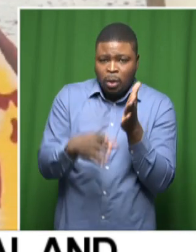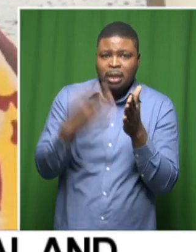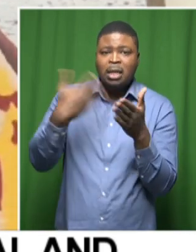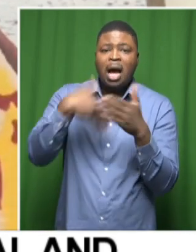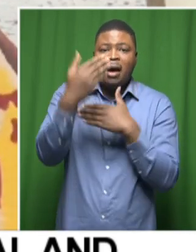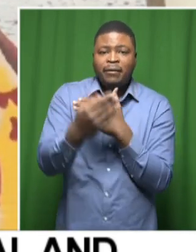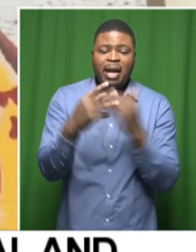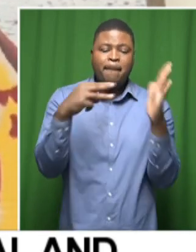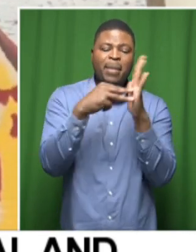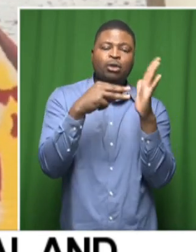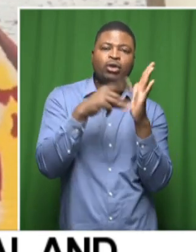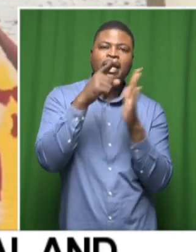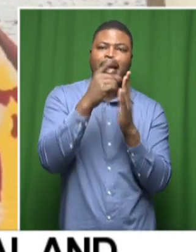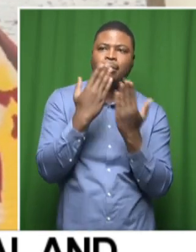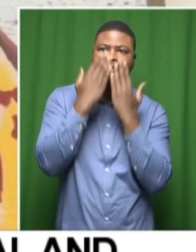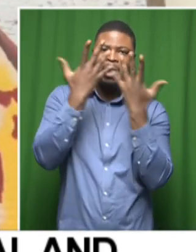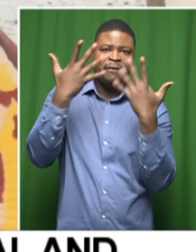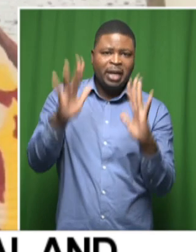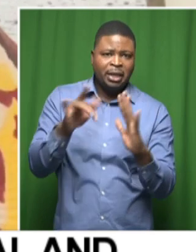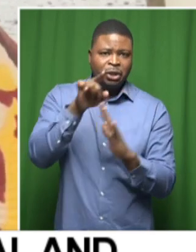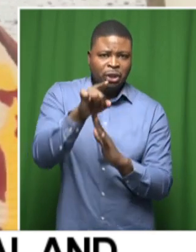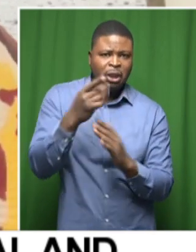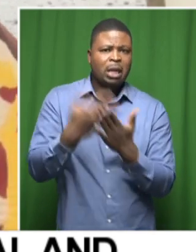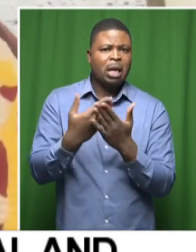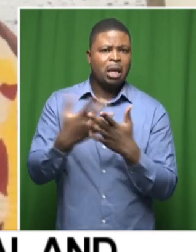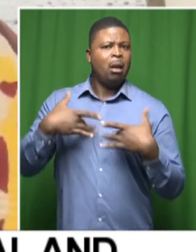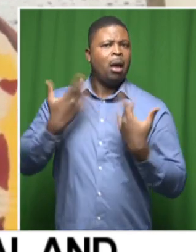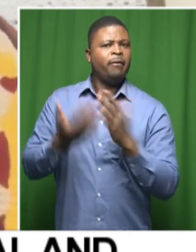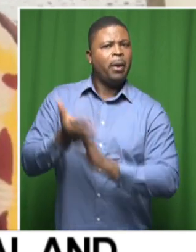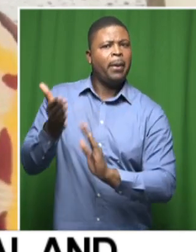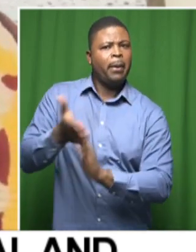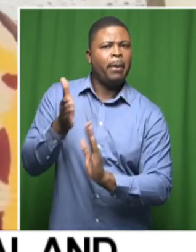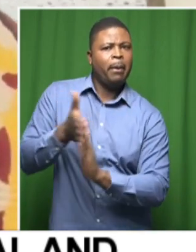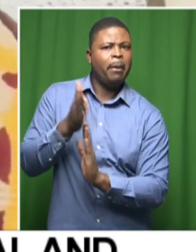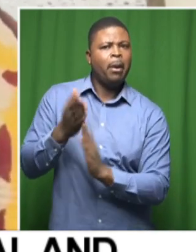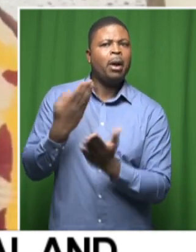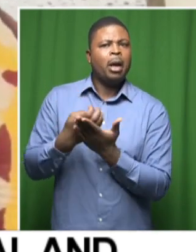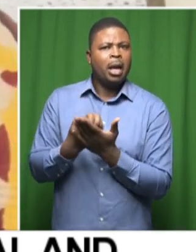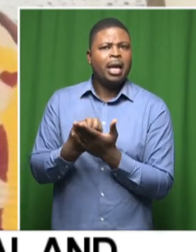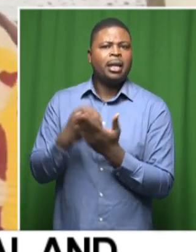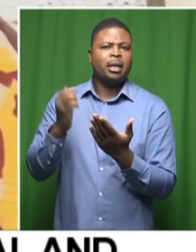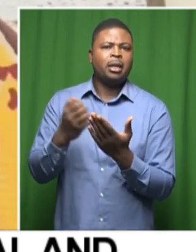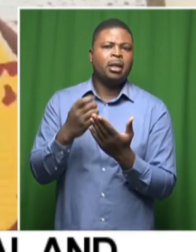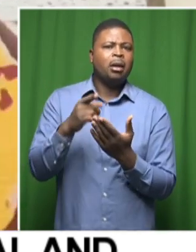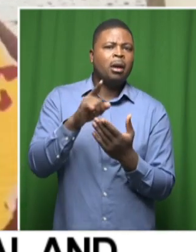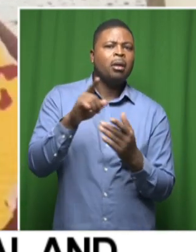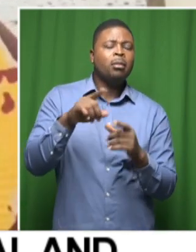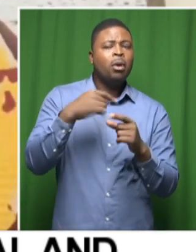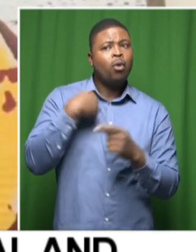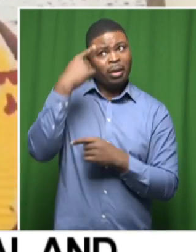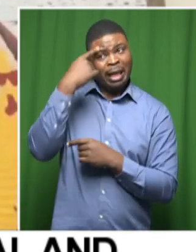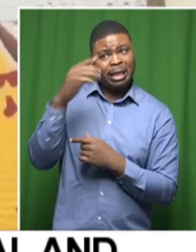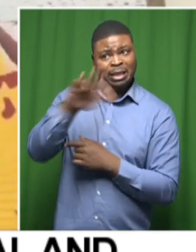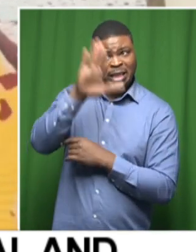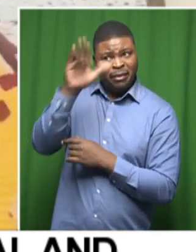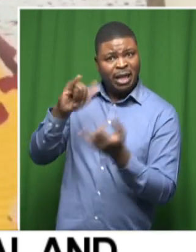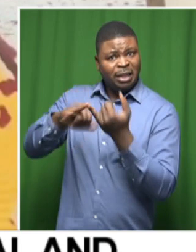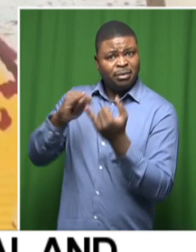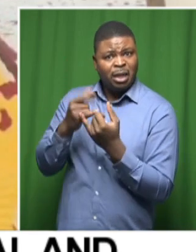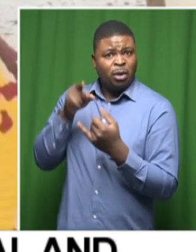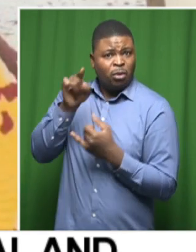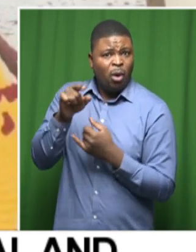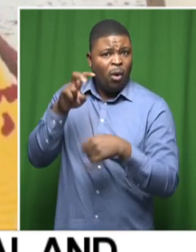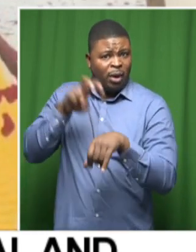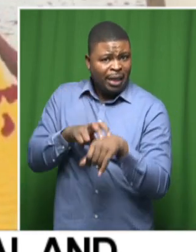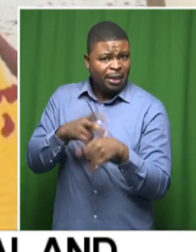But is this what South Africa's workplace needs? I mean, when I read some of the subjects, which in the